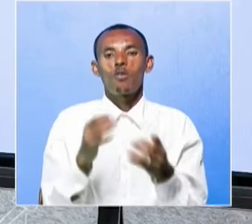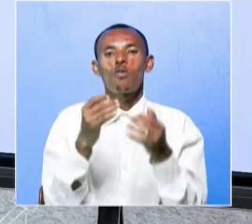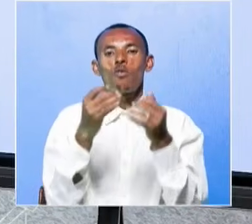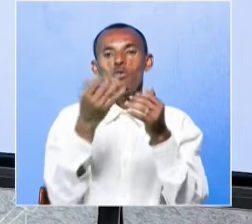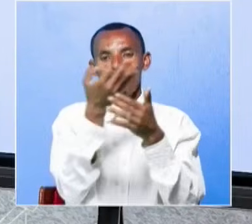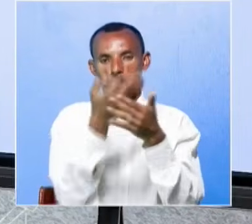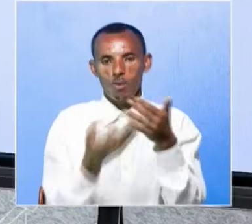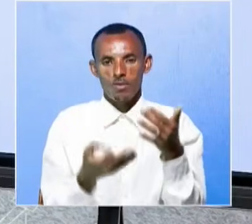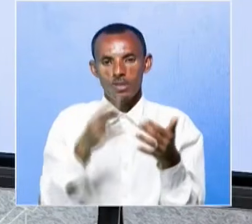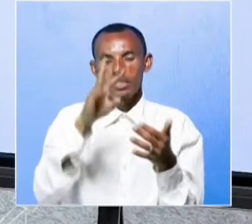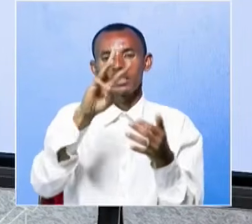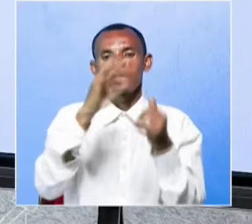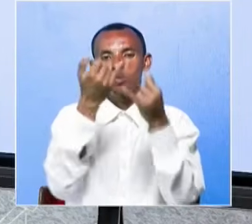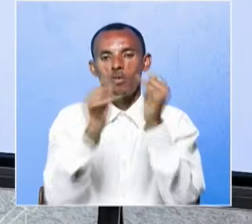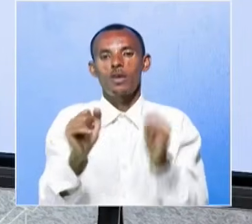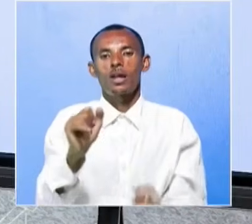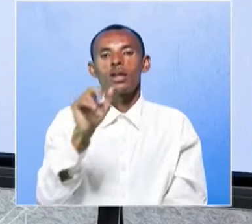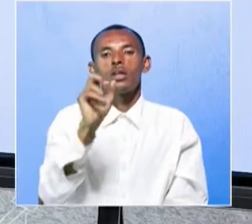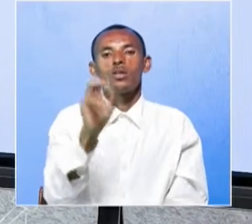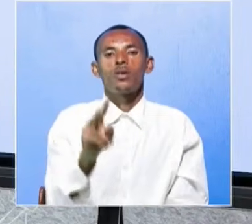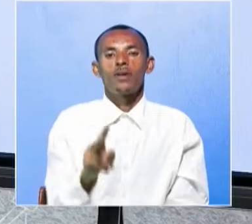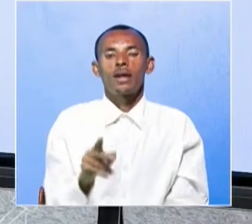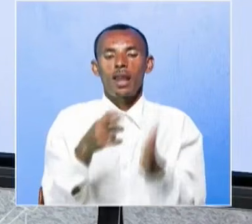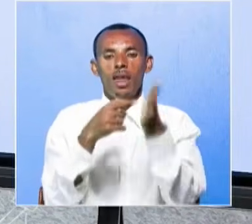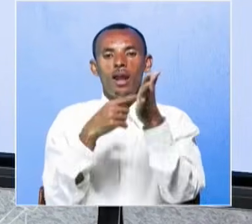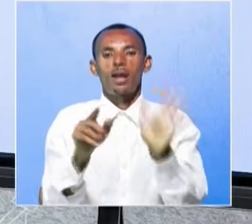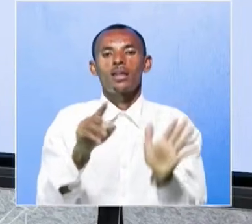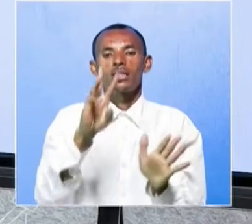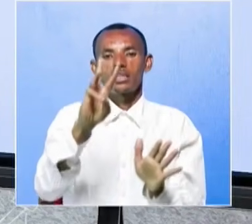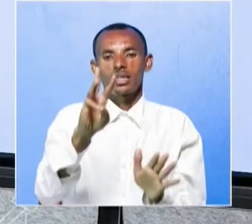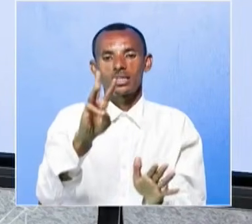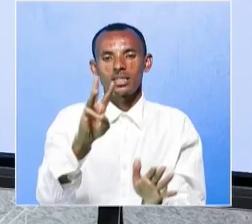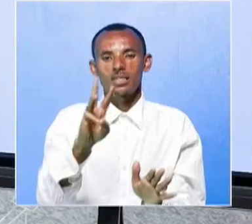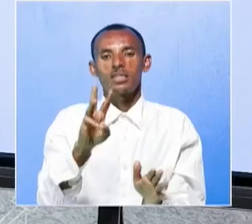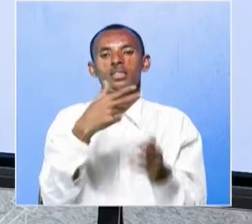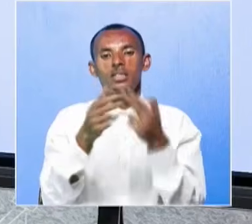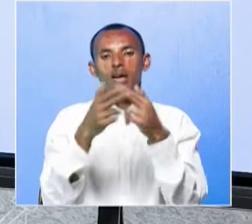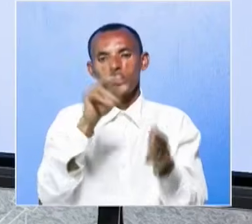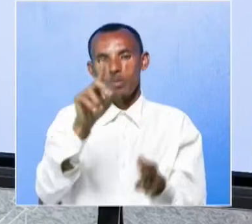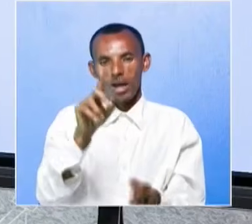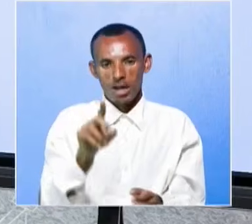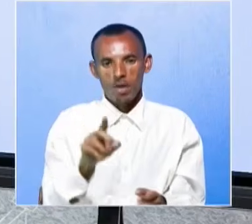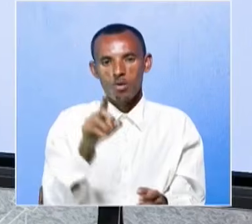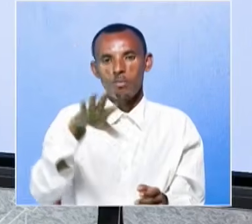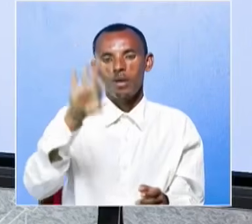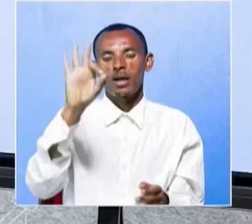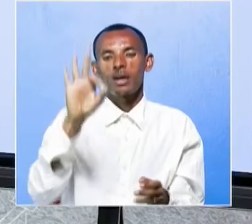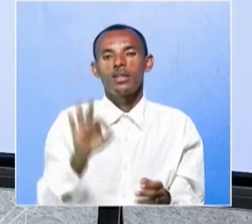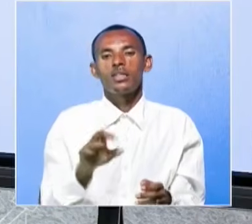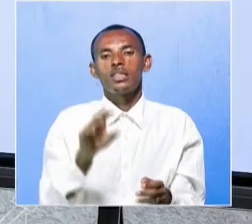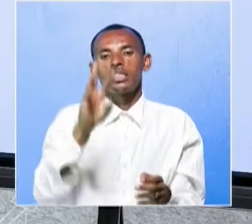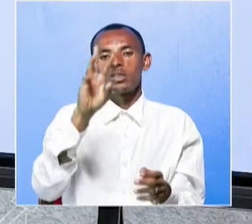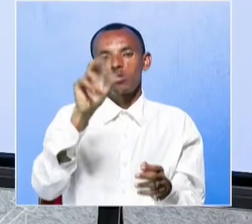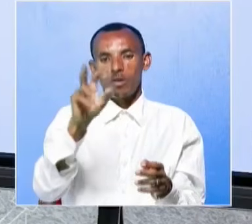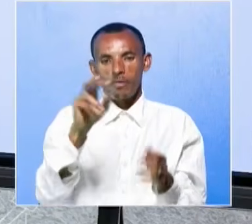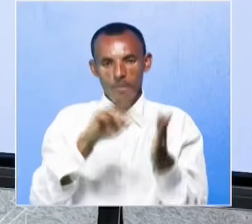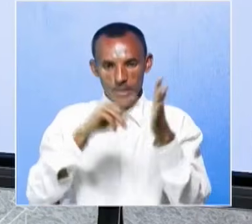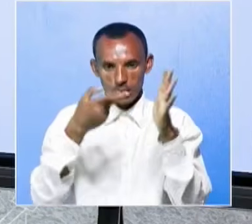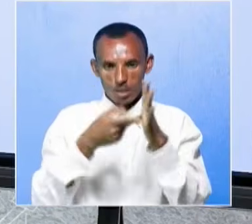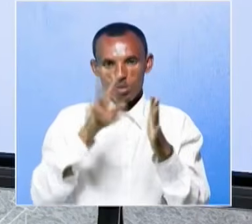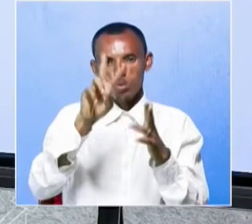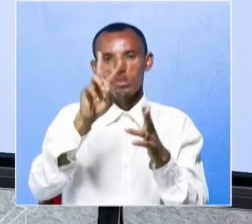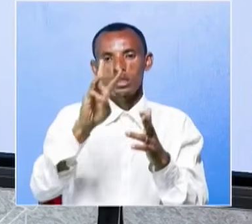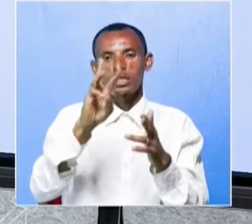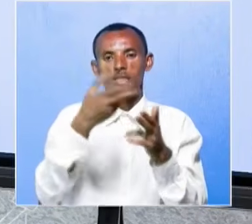6 over 12. So clearly 6 is 6 times 1. You can make 12 is 6 times